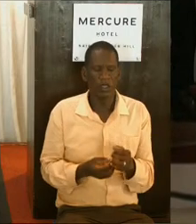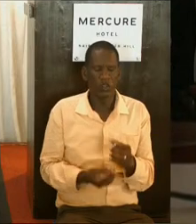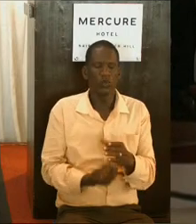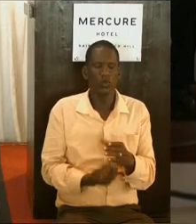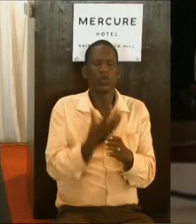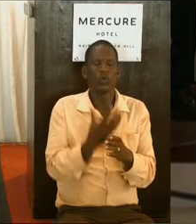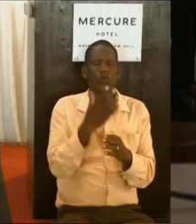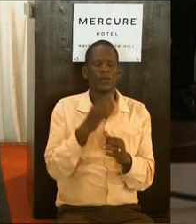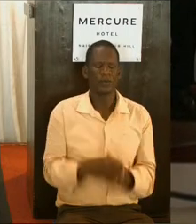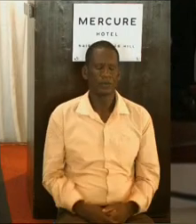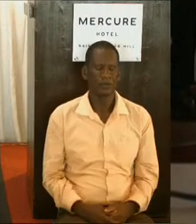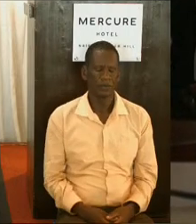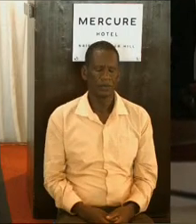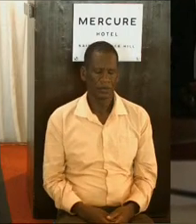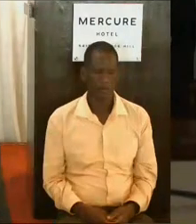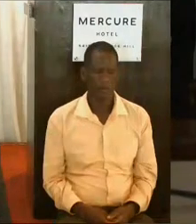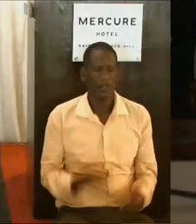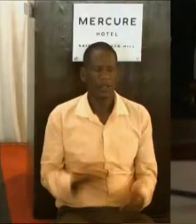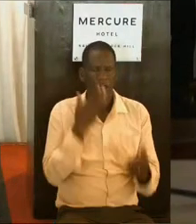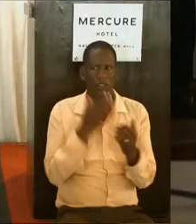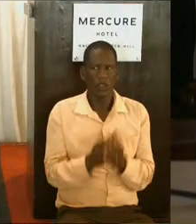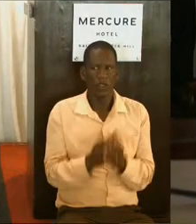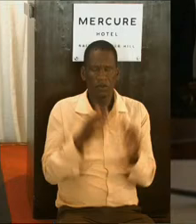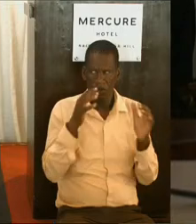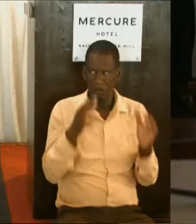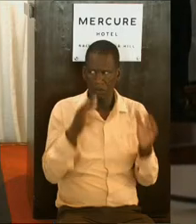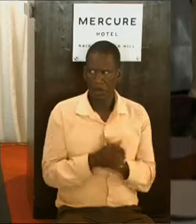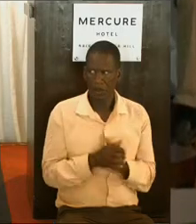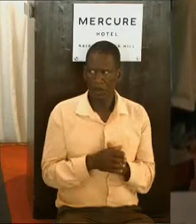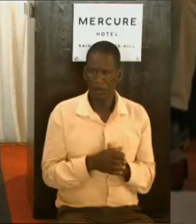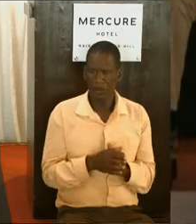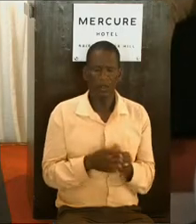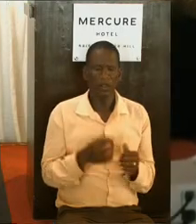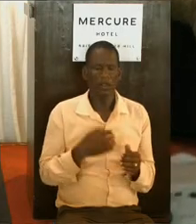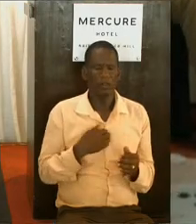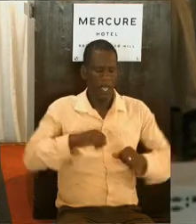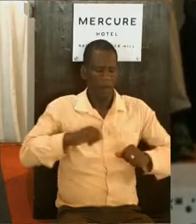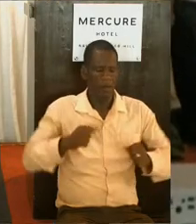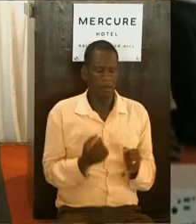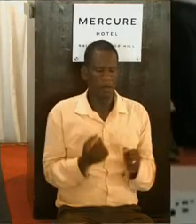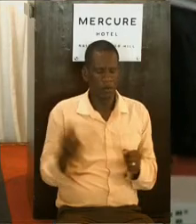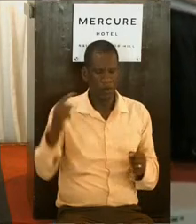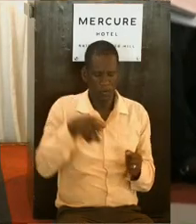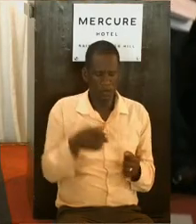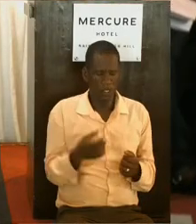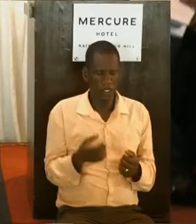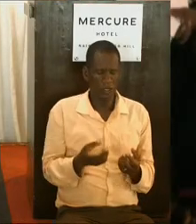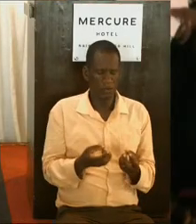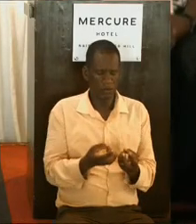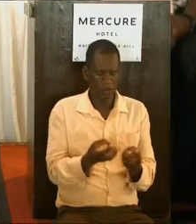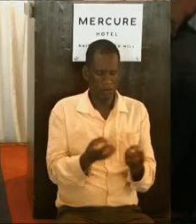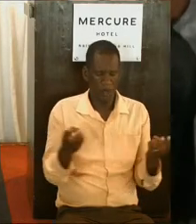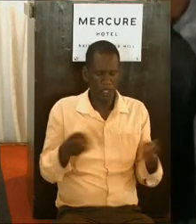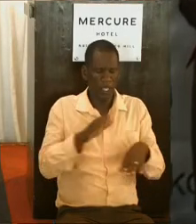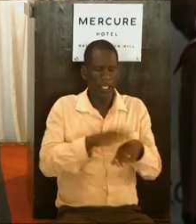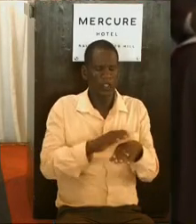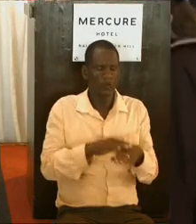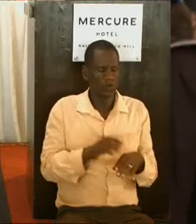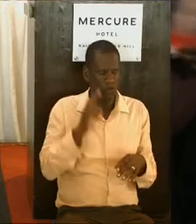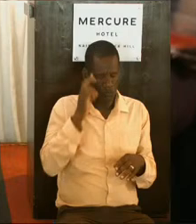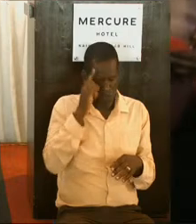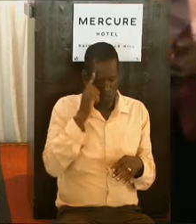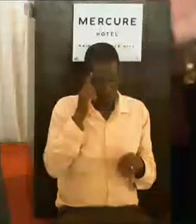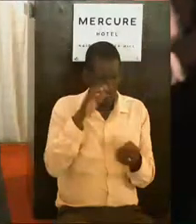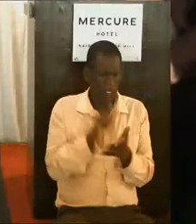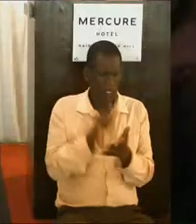progress thank you very much I am delighted to be in this space it is good to recognize